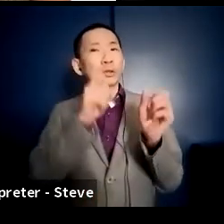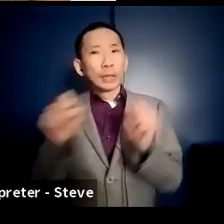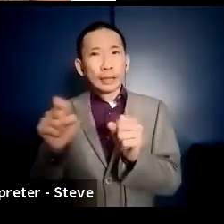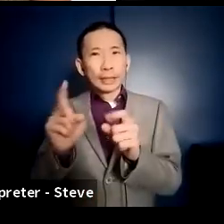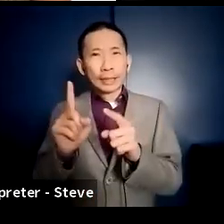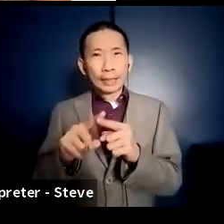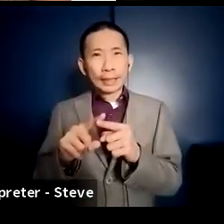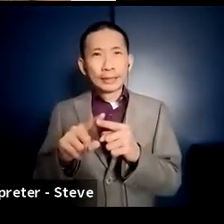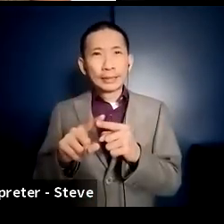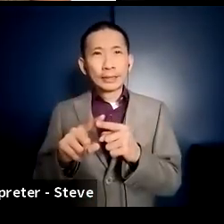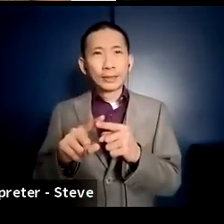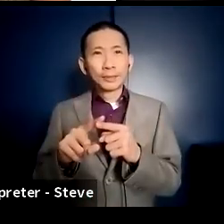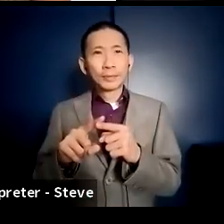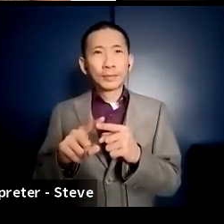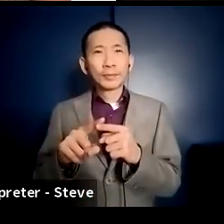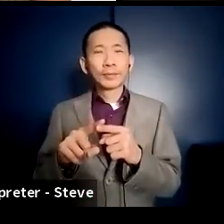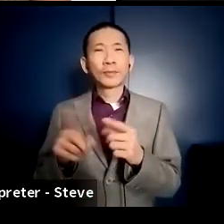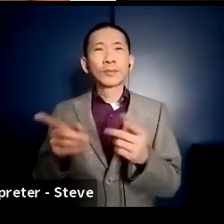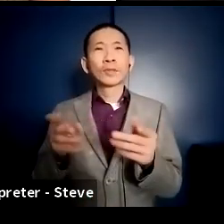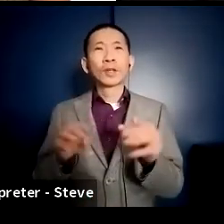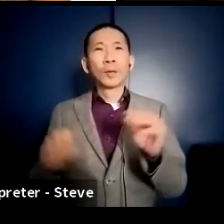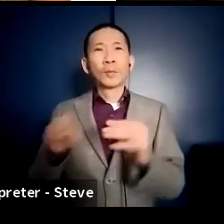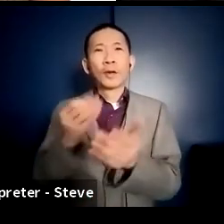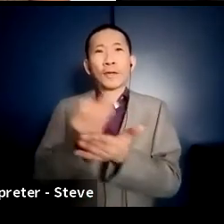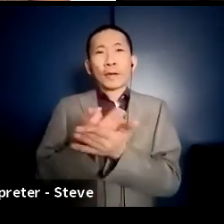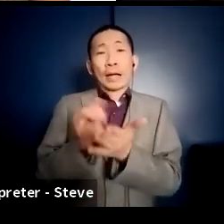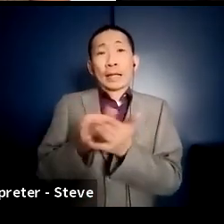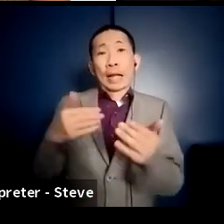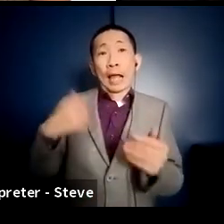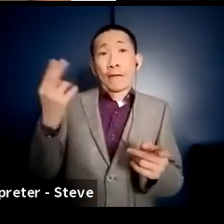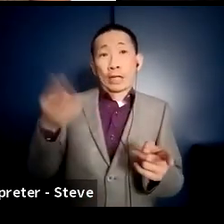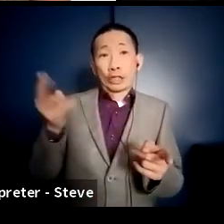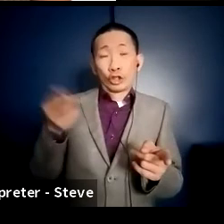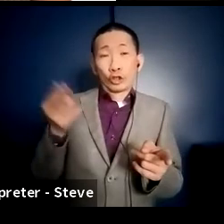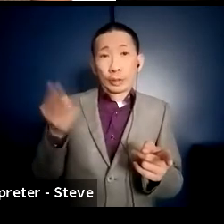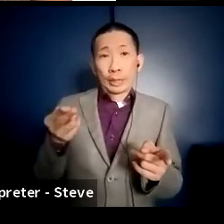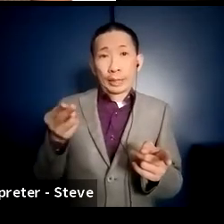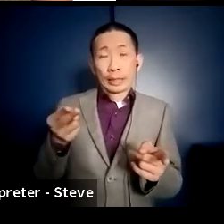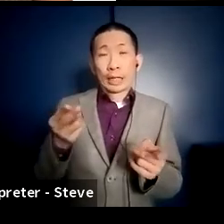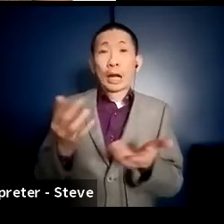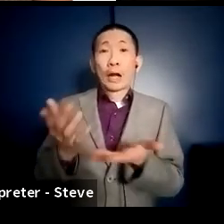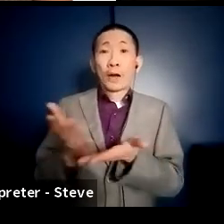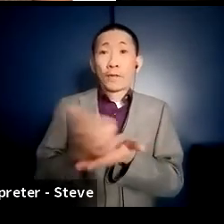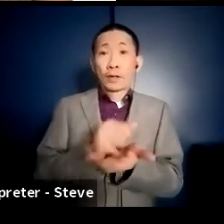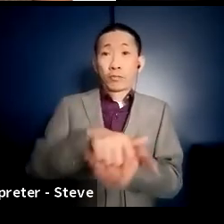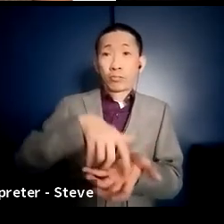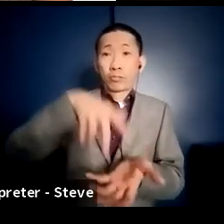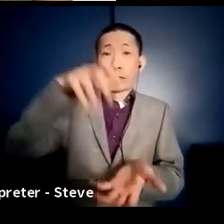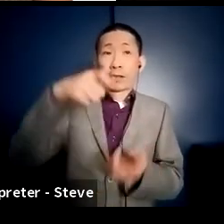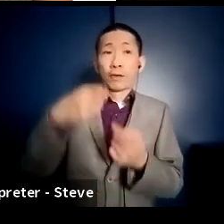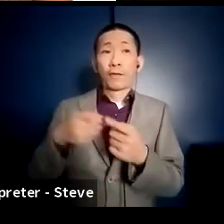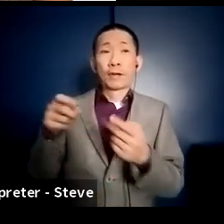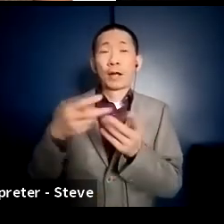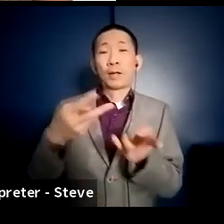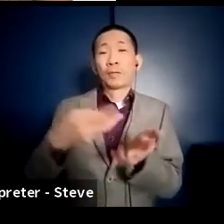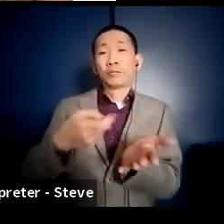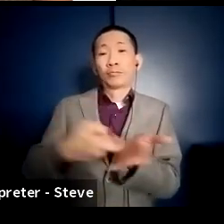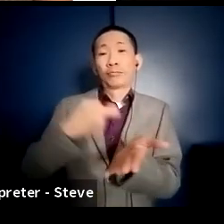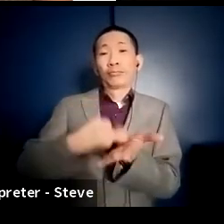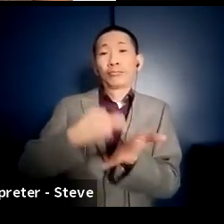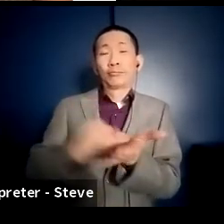funders that have histories of accumulating their wealth from extractive industries, which